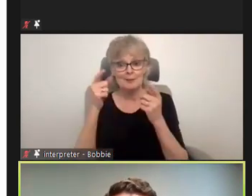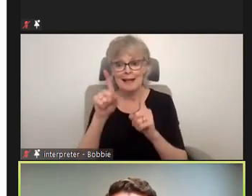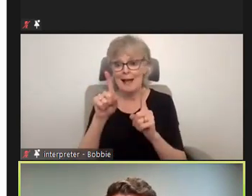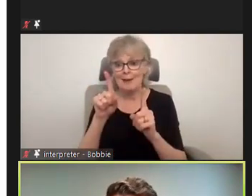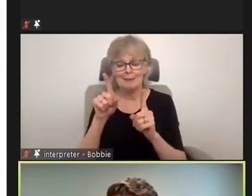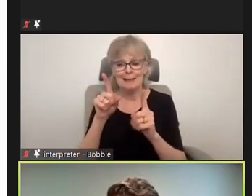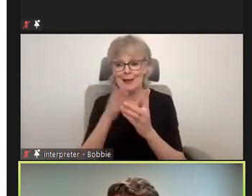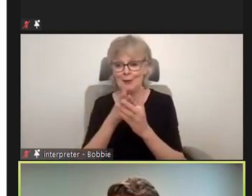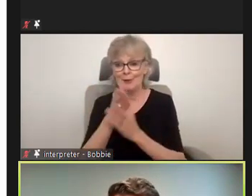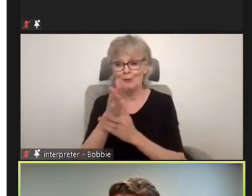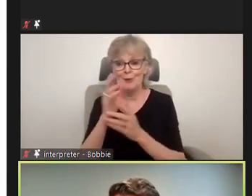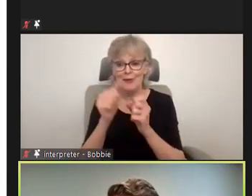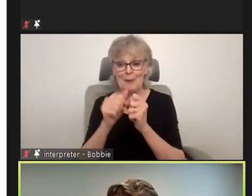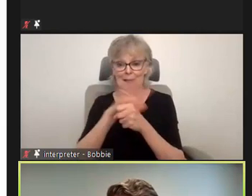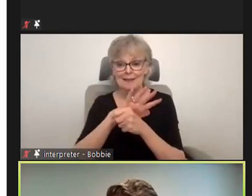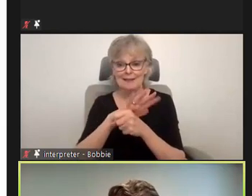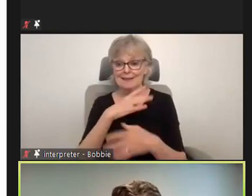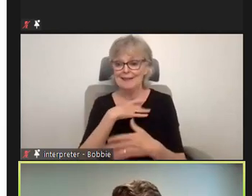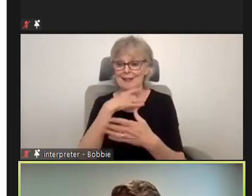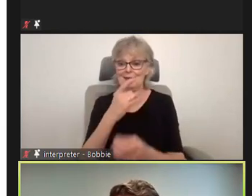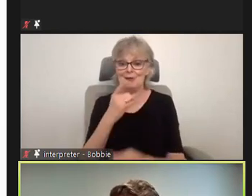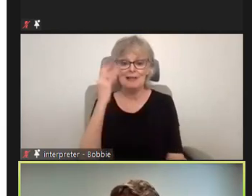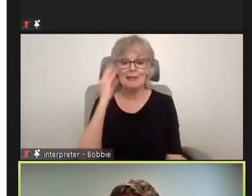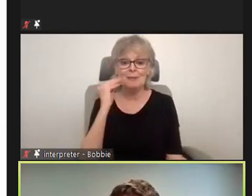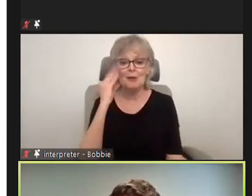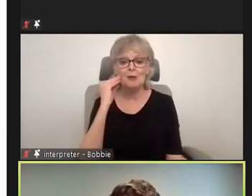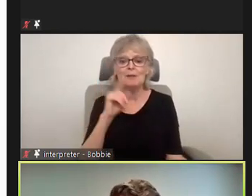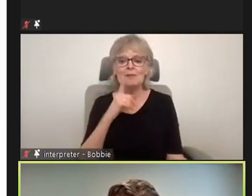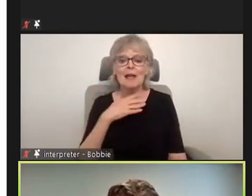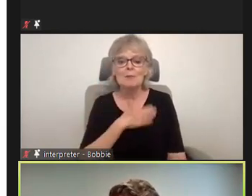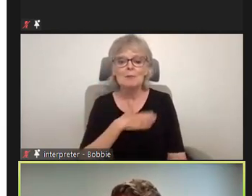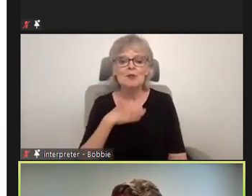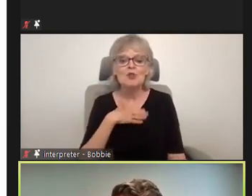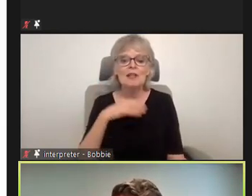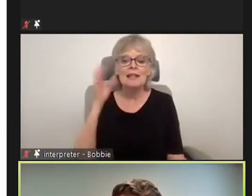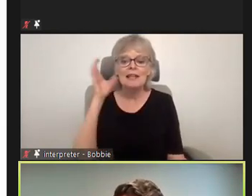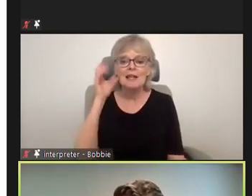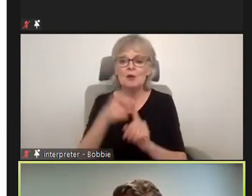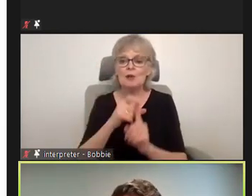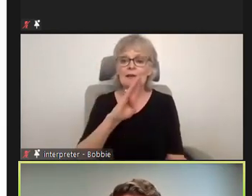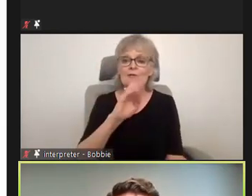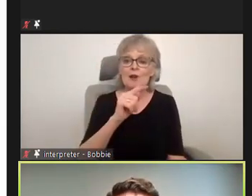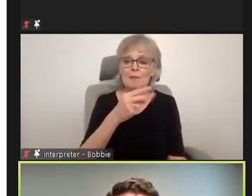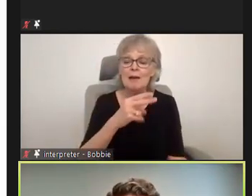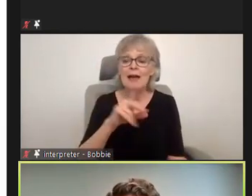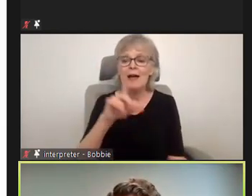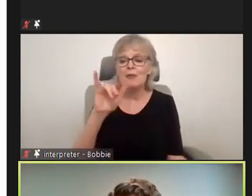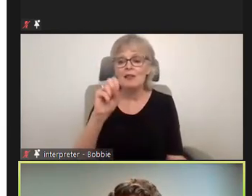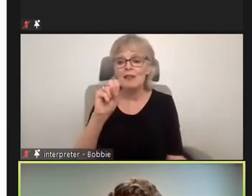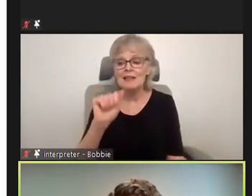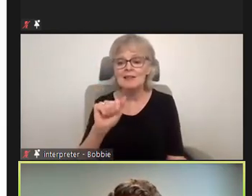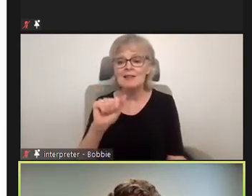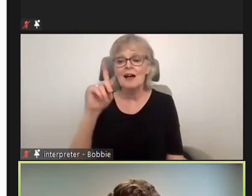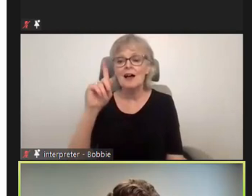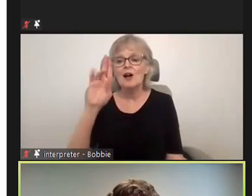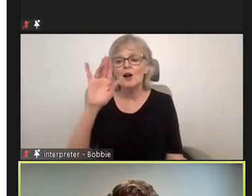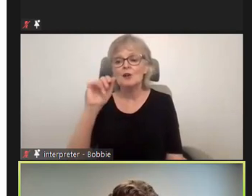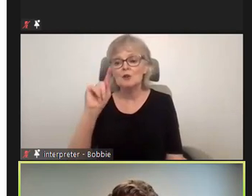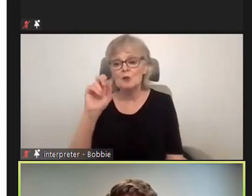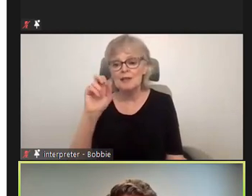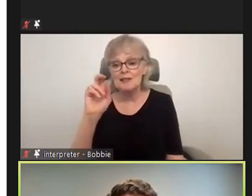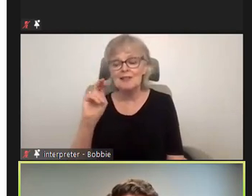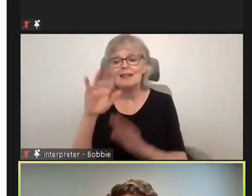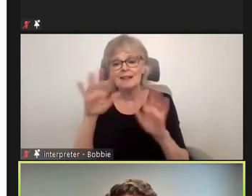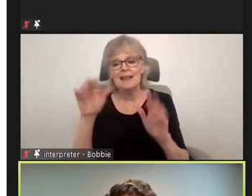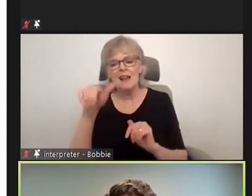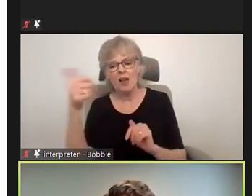a really interesting experience, to say the least. I really appreciate having heard from Beth and Mary and Kristen and Lisa and others. Some of what I'm